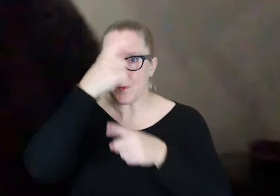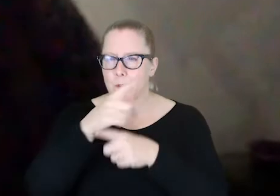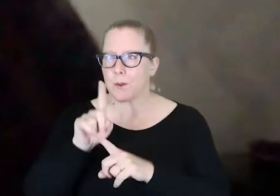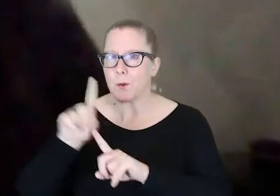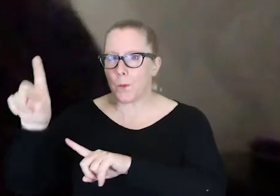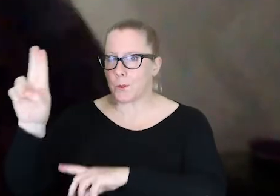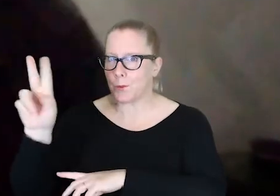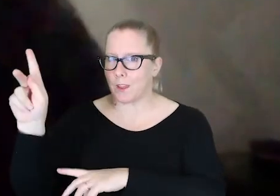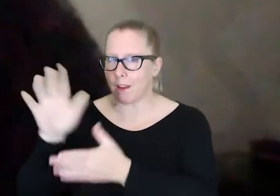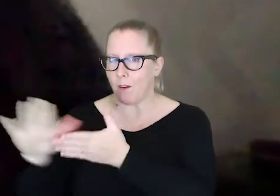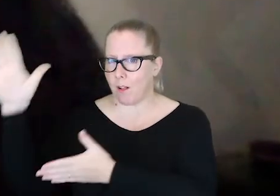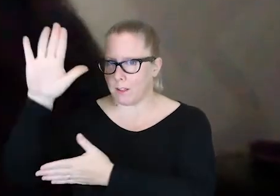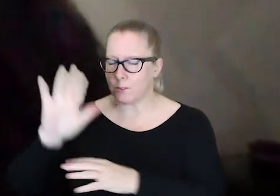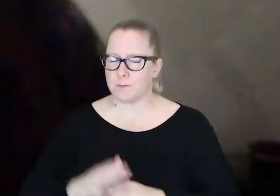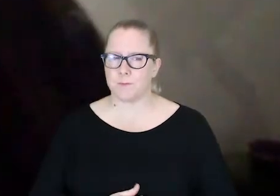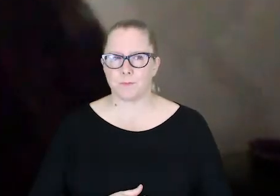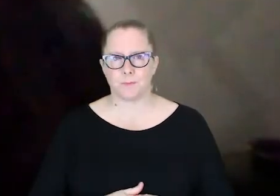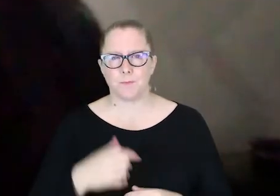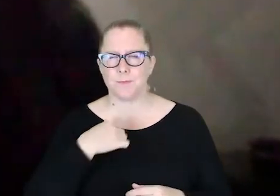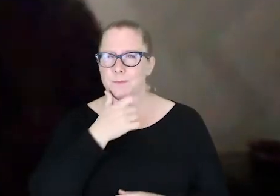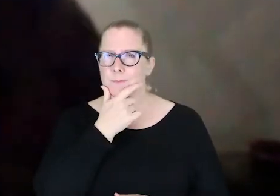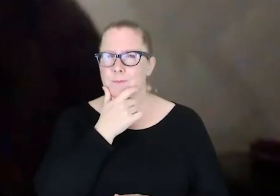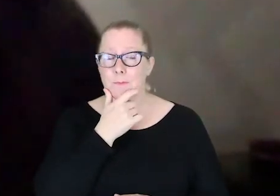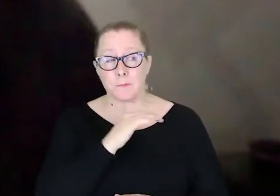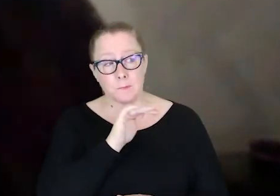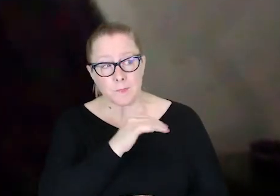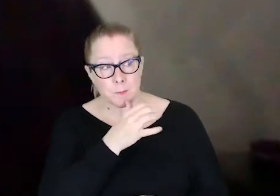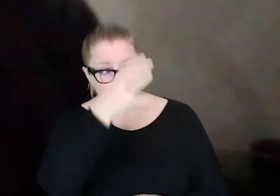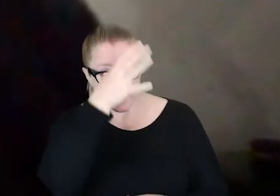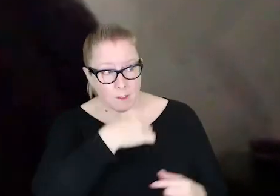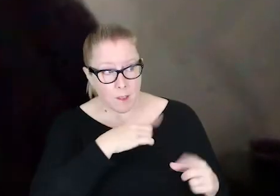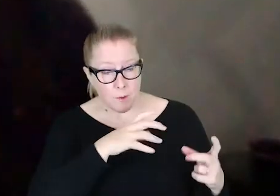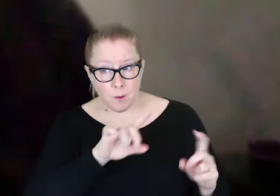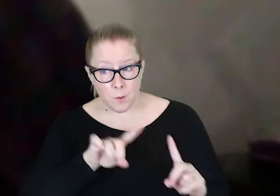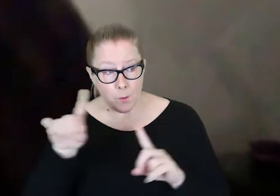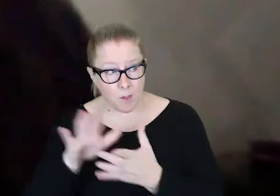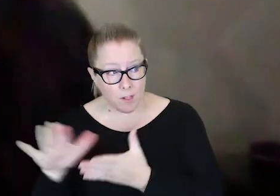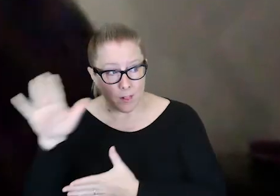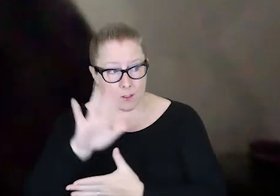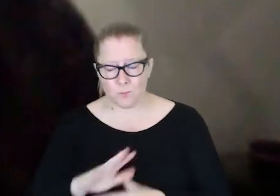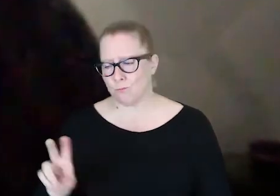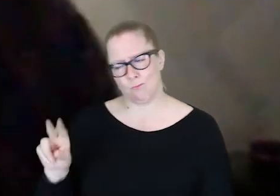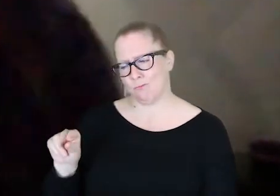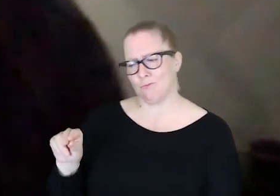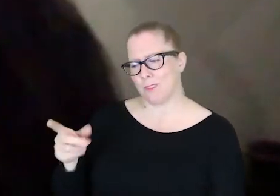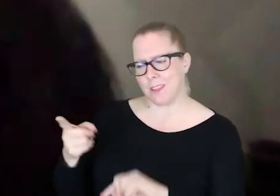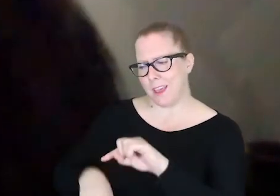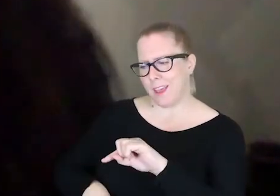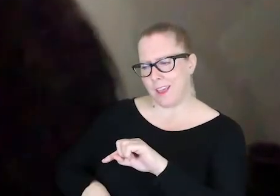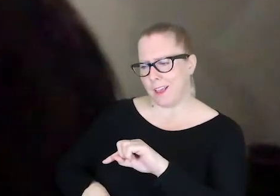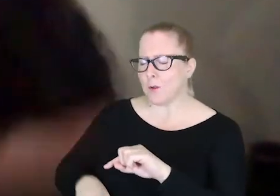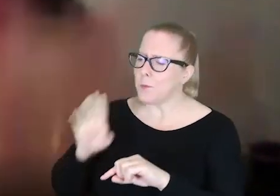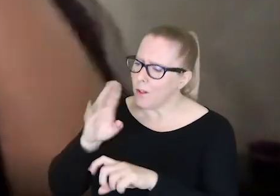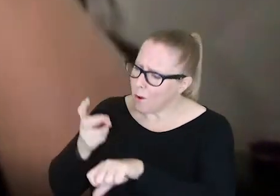started, like my brother also studied in UK, but when I asked my parents like I want to go, so they said